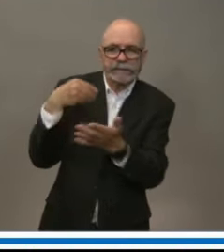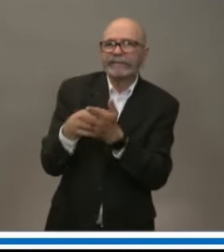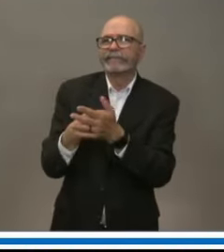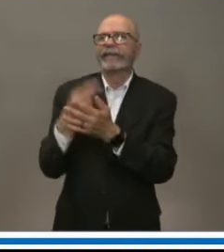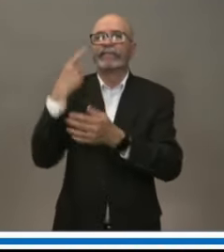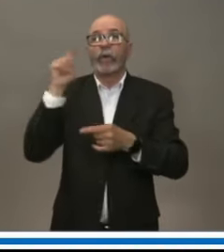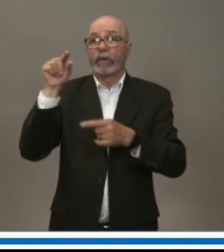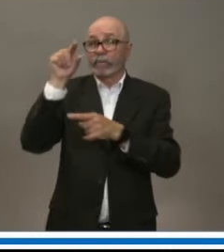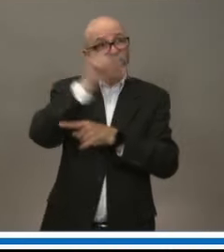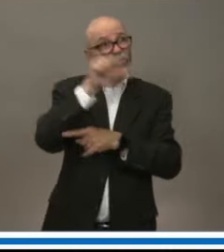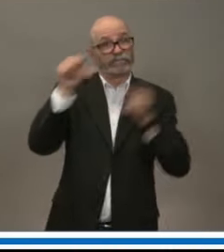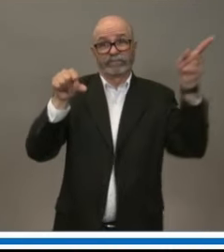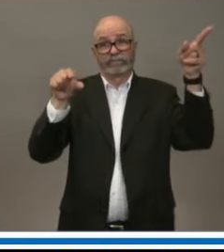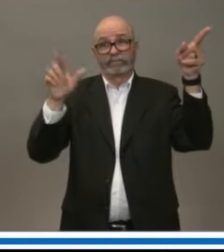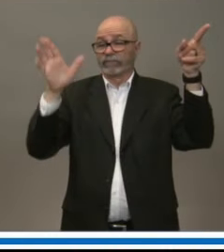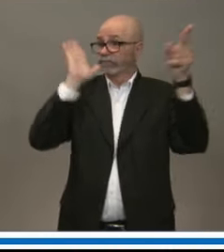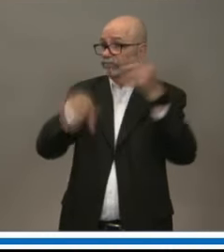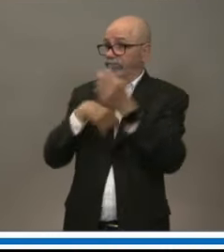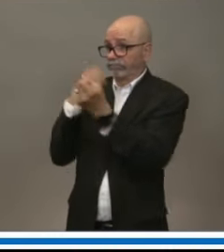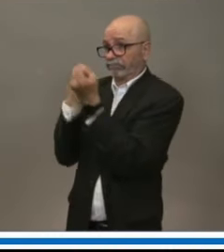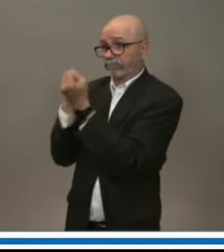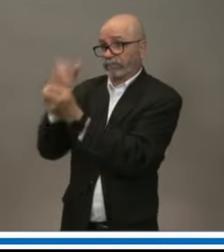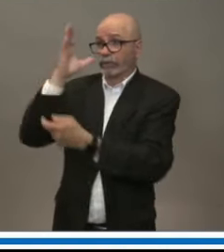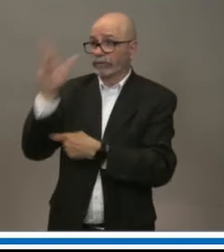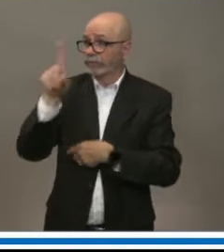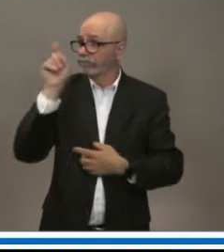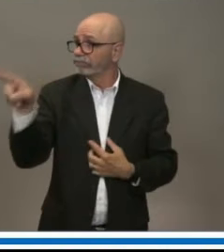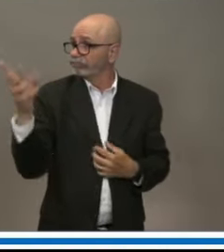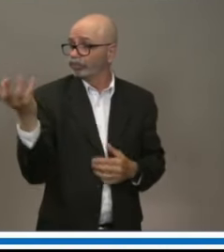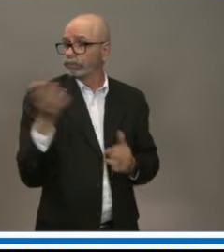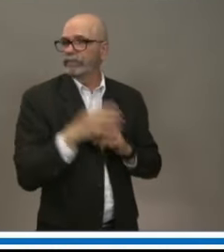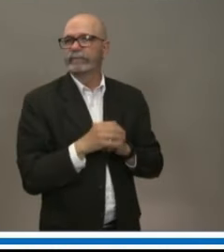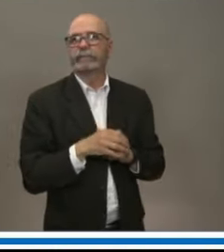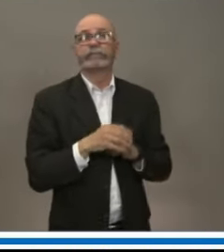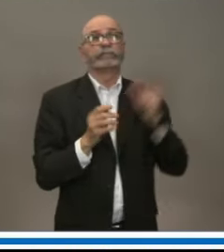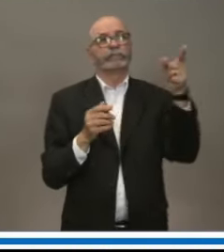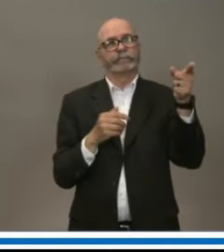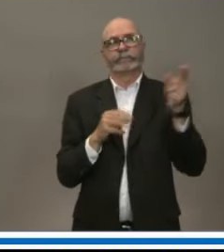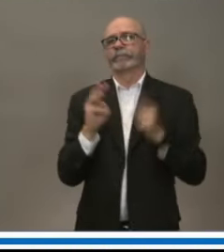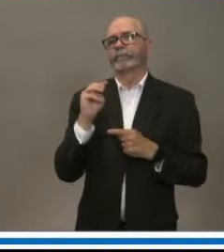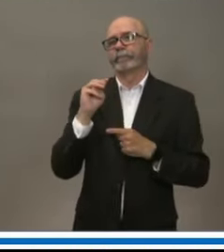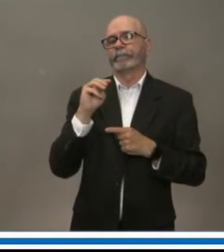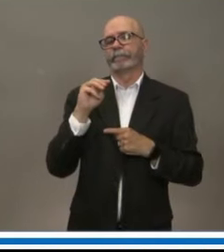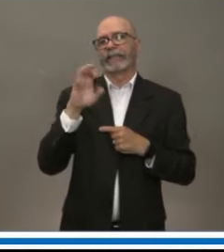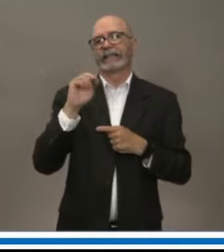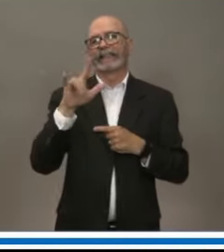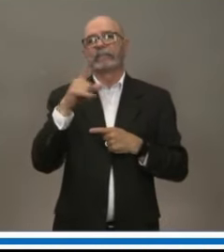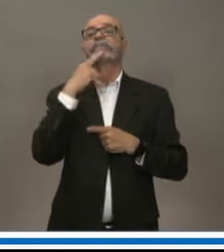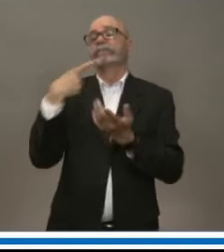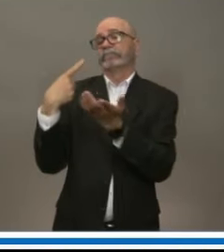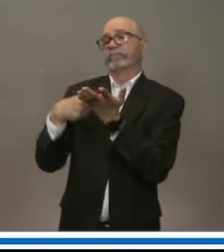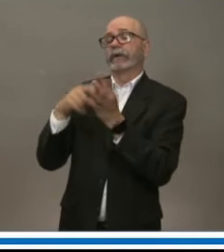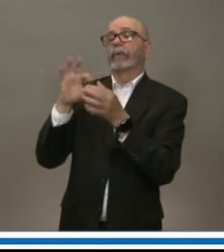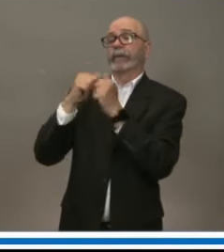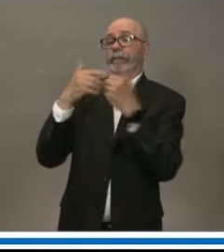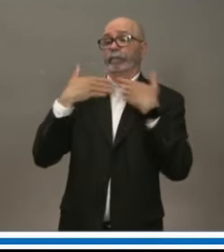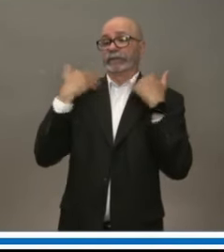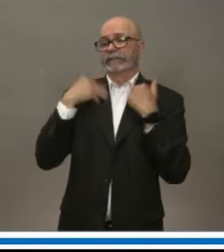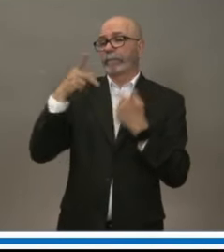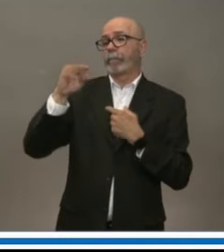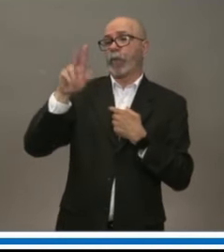them? Minister Porter has been working with our municipal leaders, and I want to again thank the mayors and wardens across the province and councillors who've been working